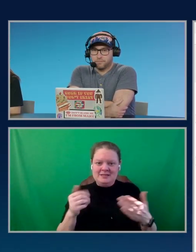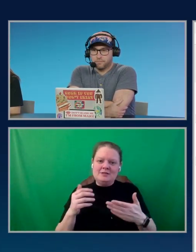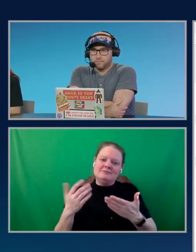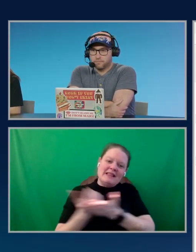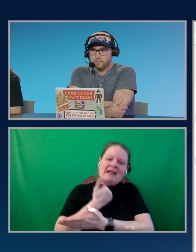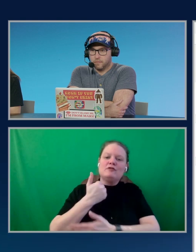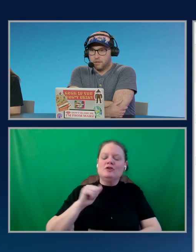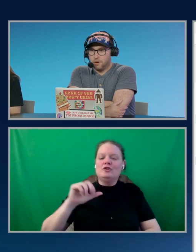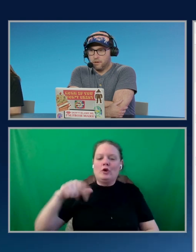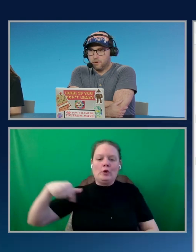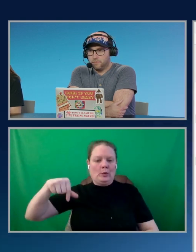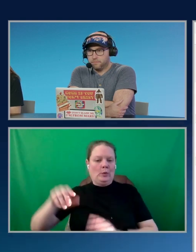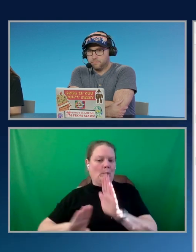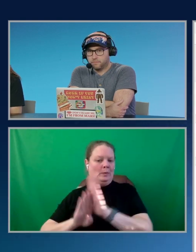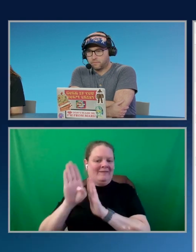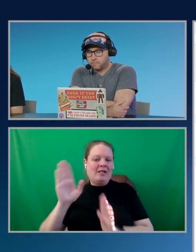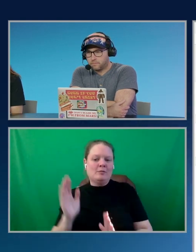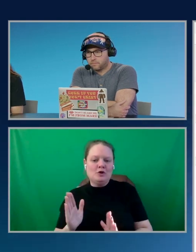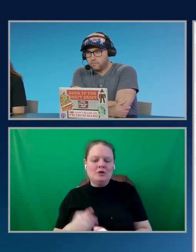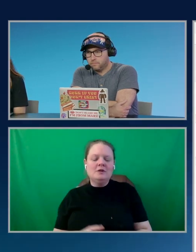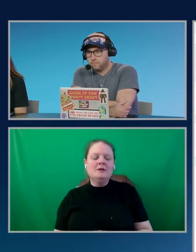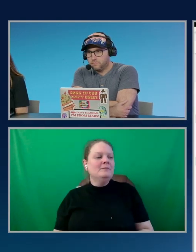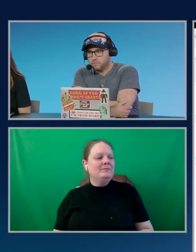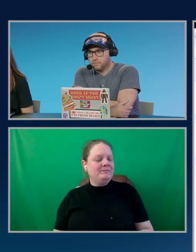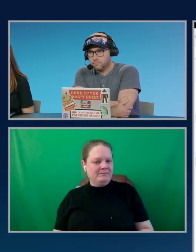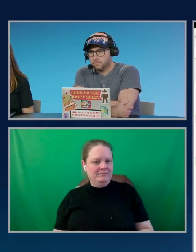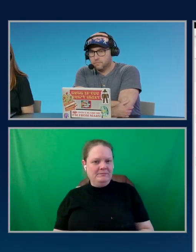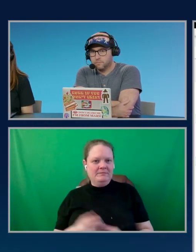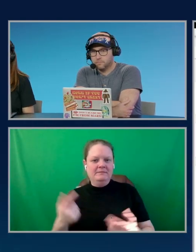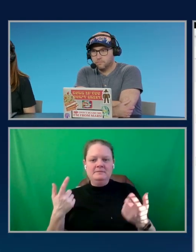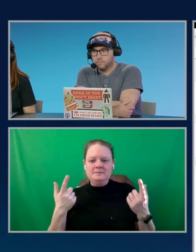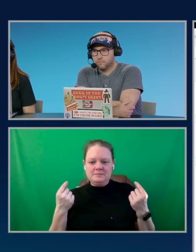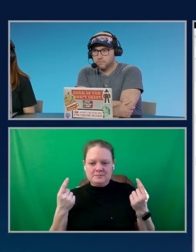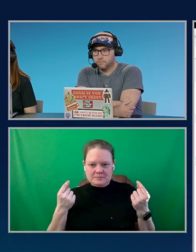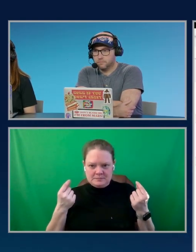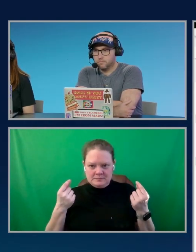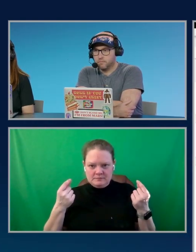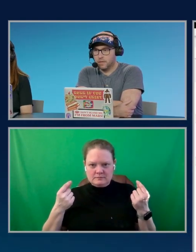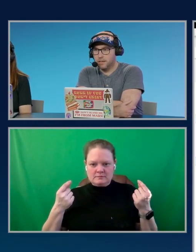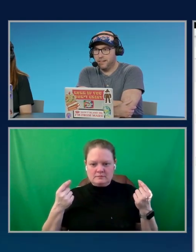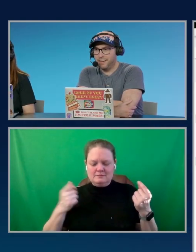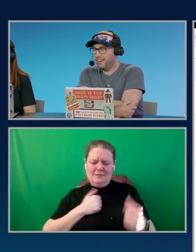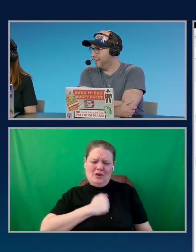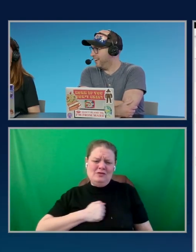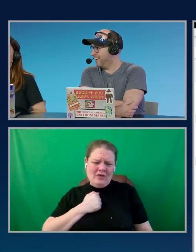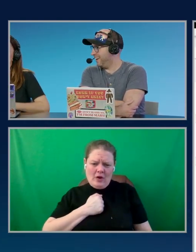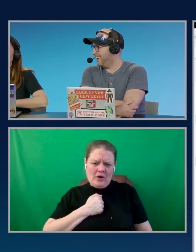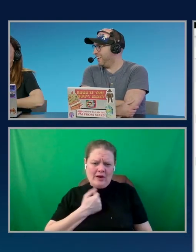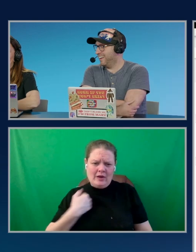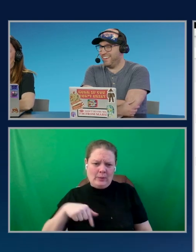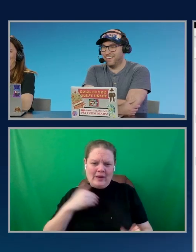developer as okay. And we are going to. Sorry, we've got. Perfect.